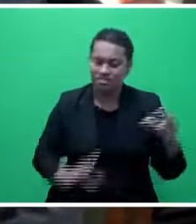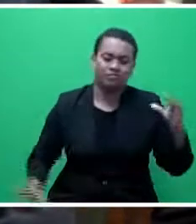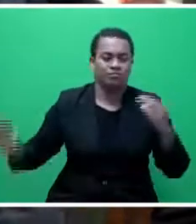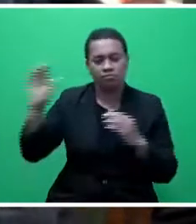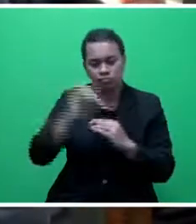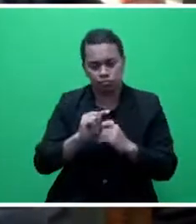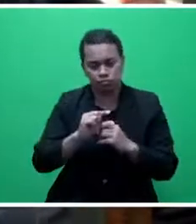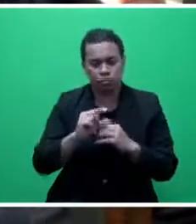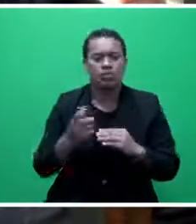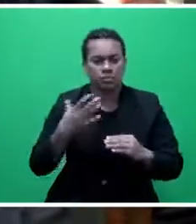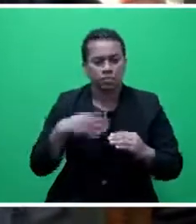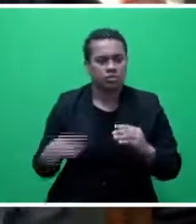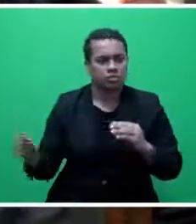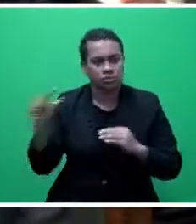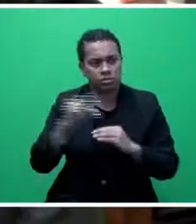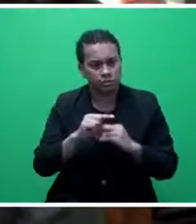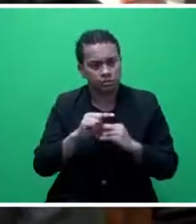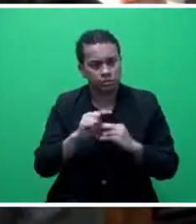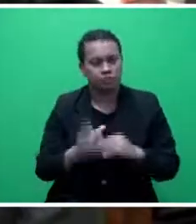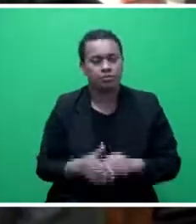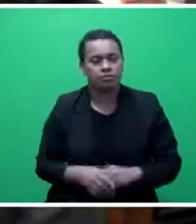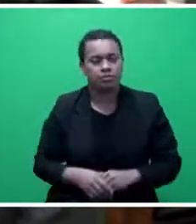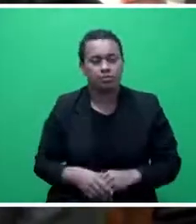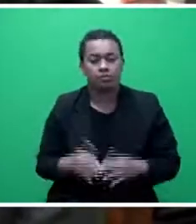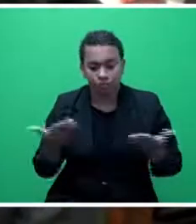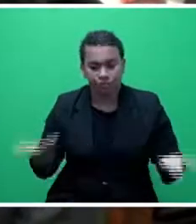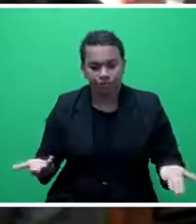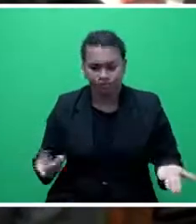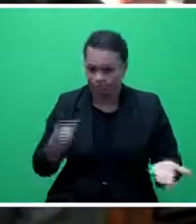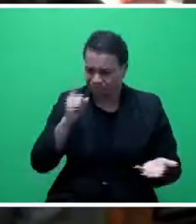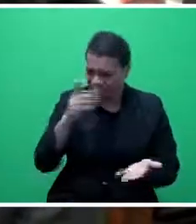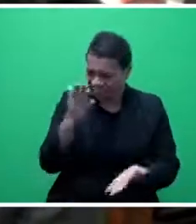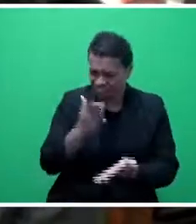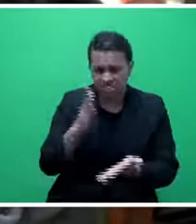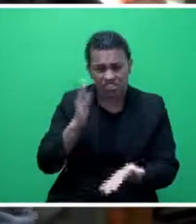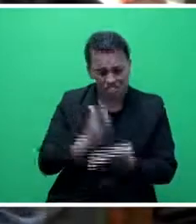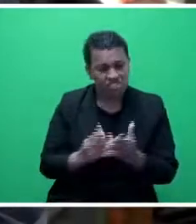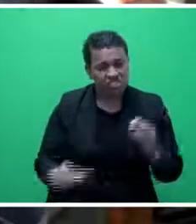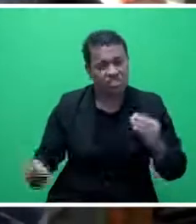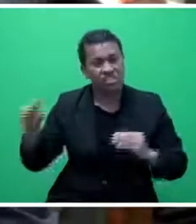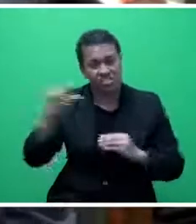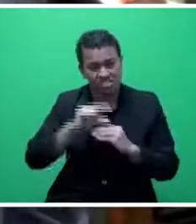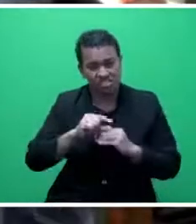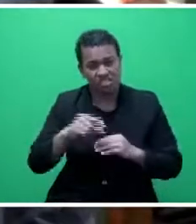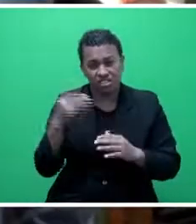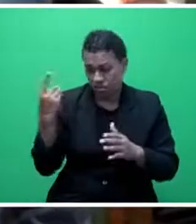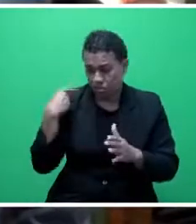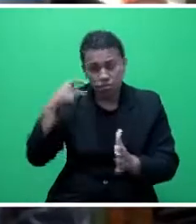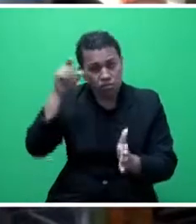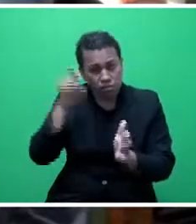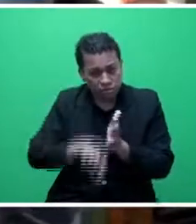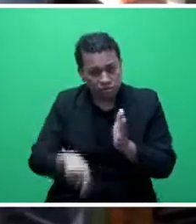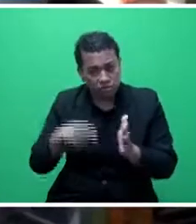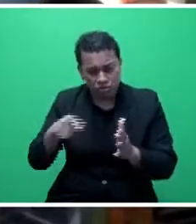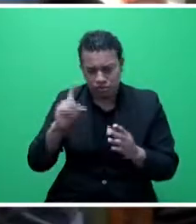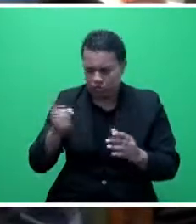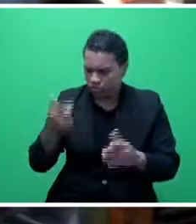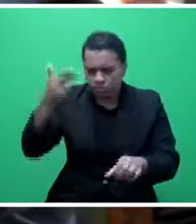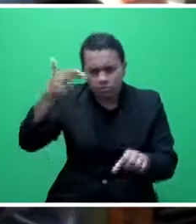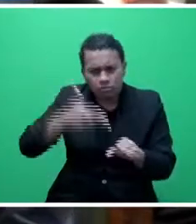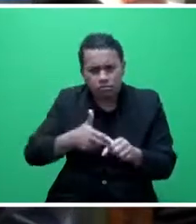So despite the increase in the duty, the price of fuel still reduced for the